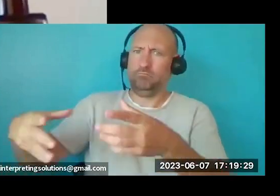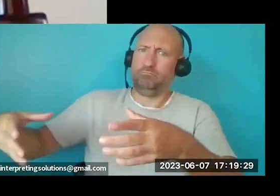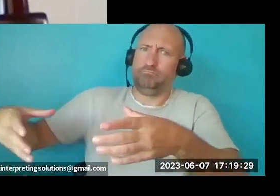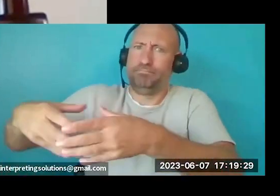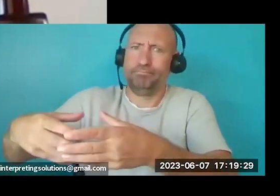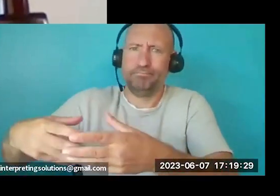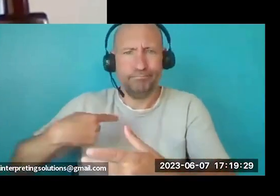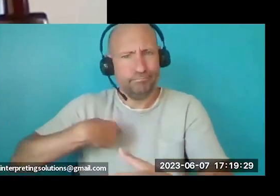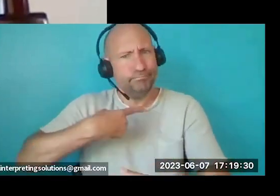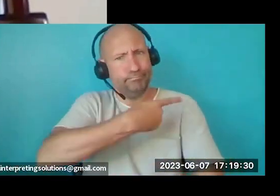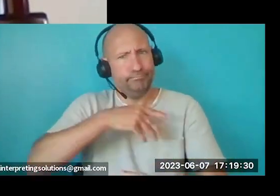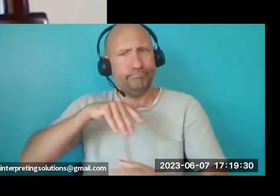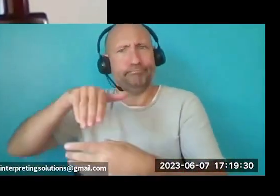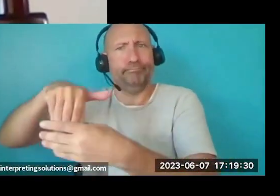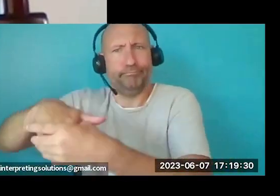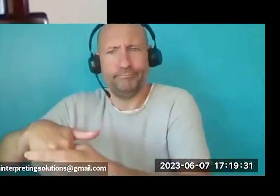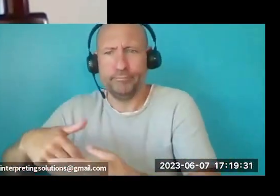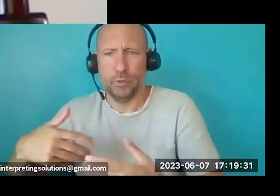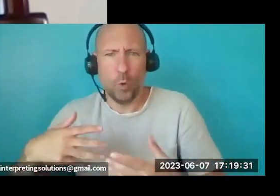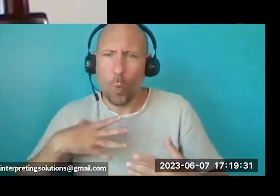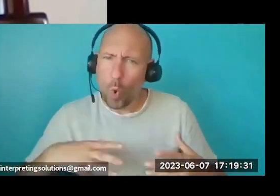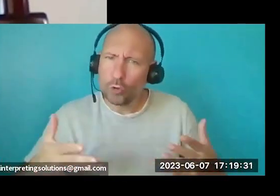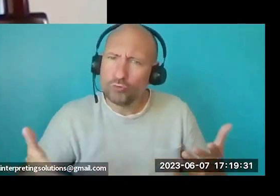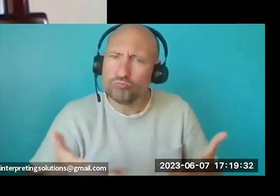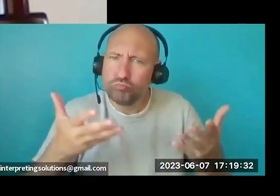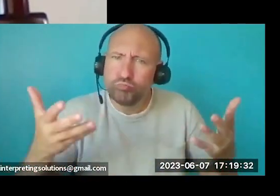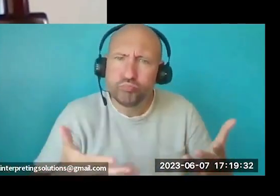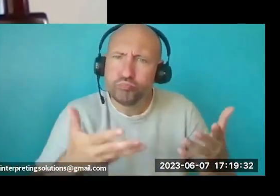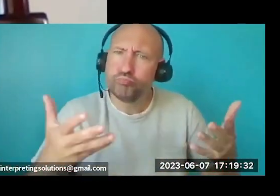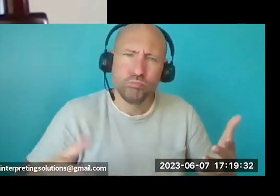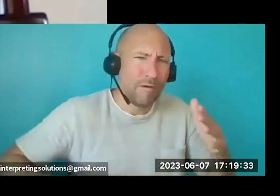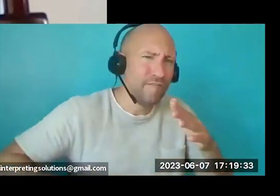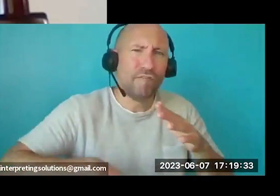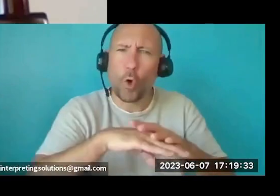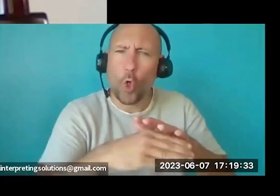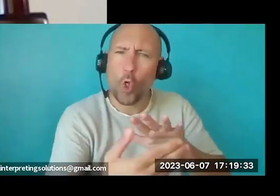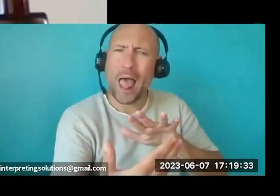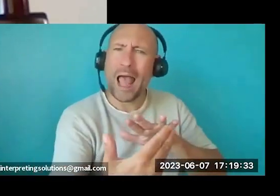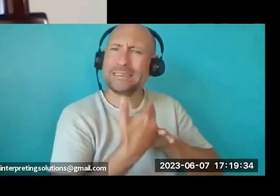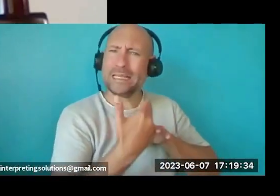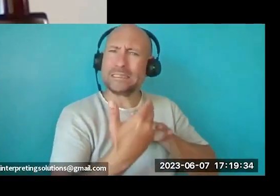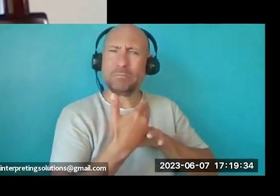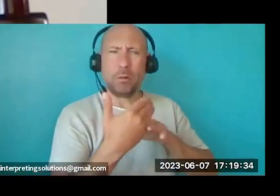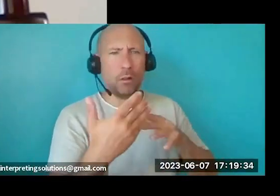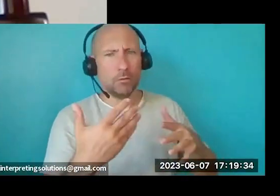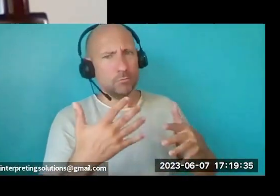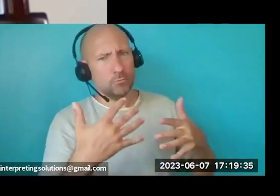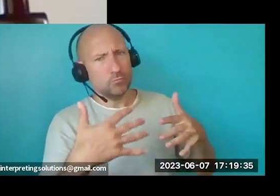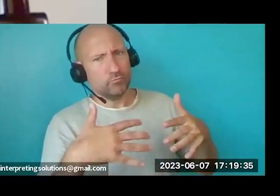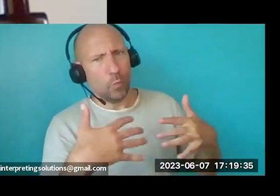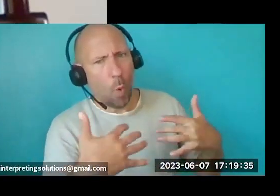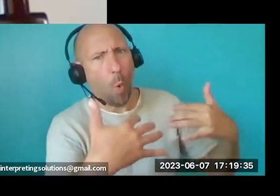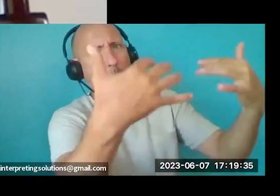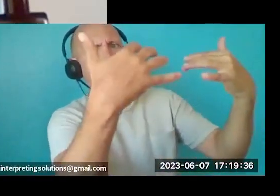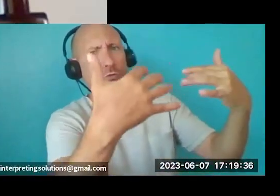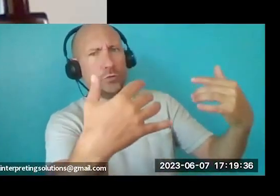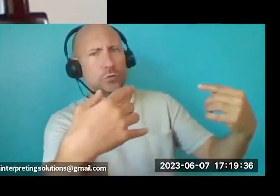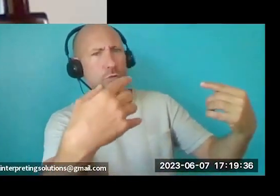we tend to bring accessibility fully into live